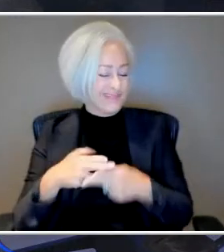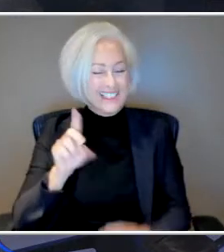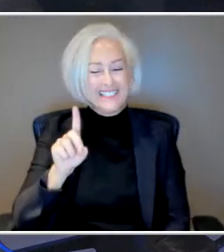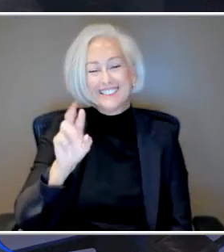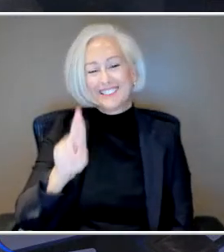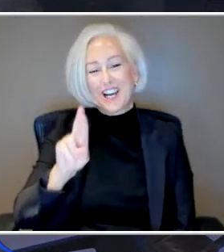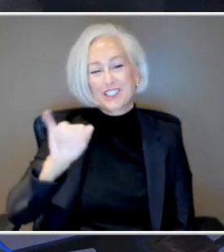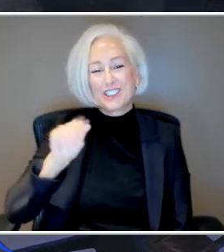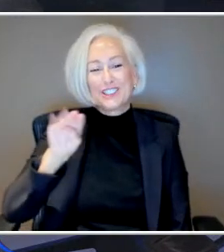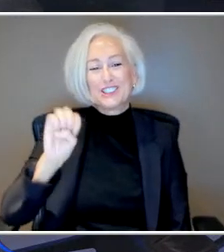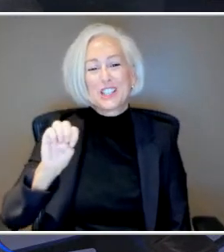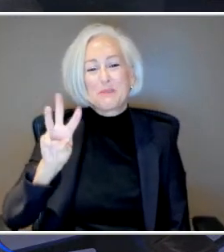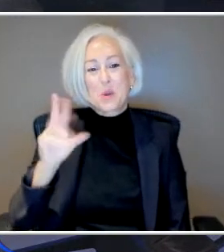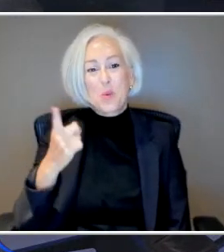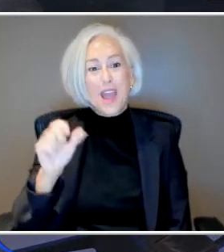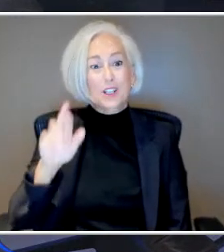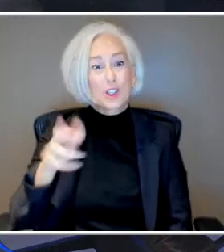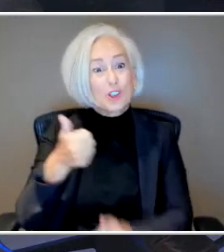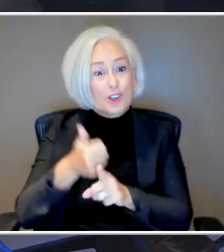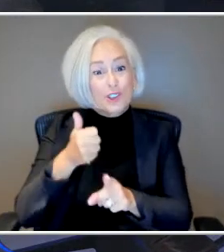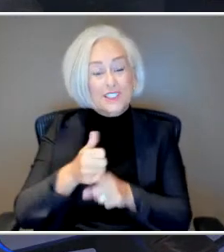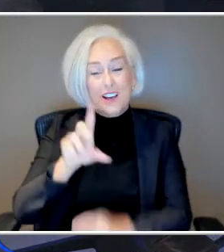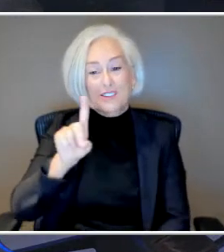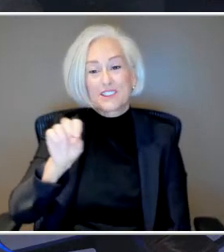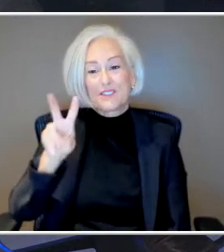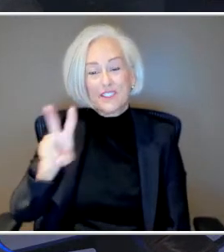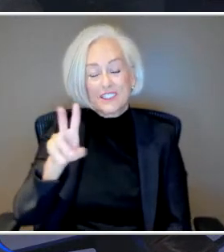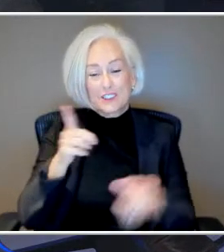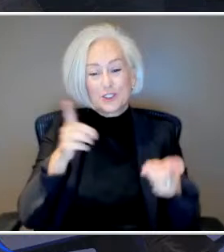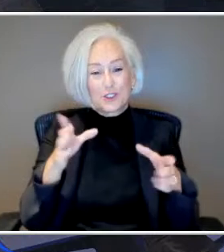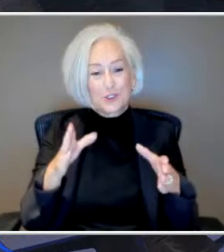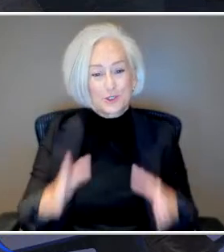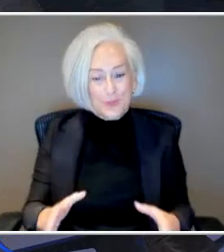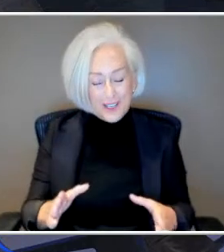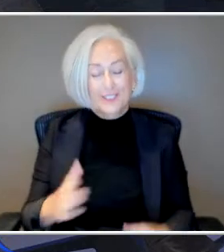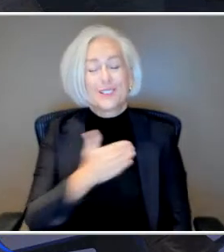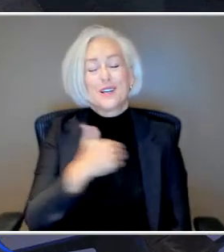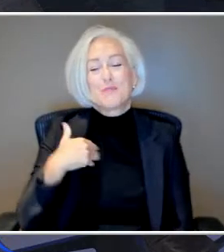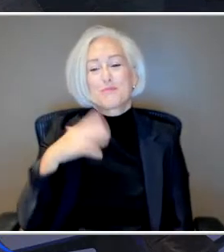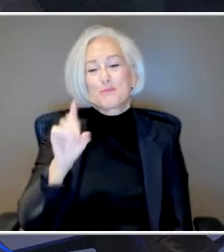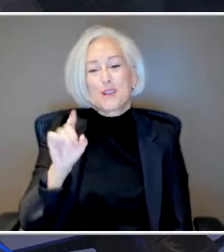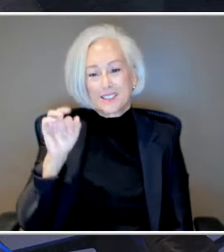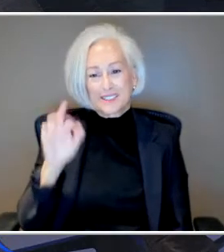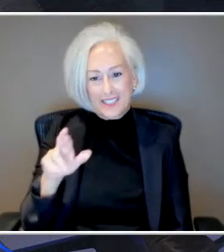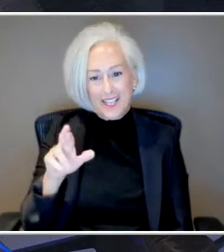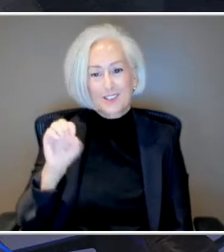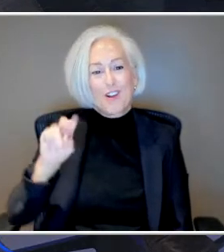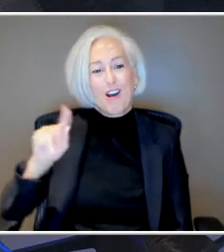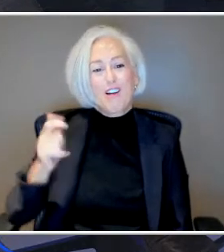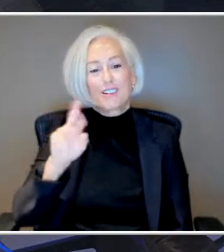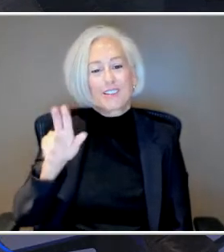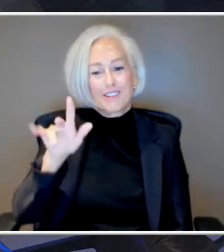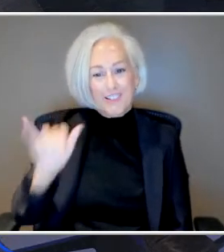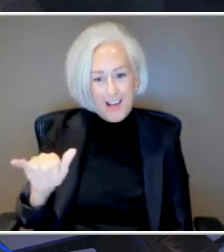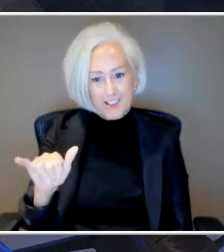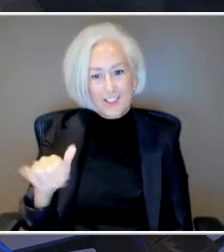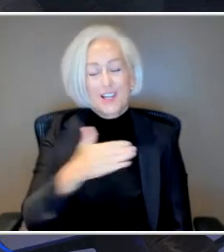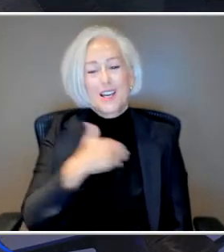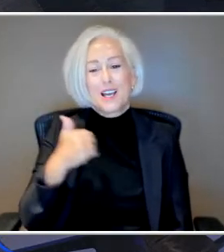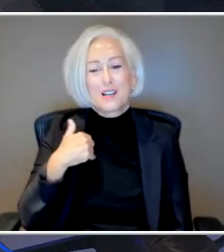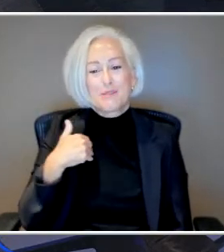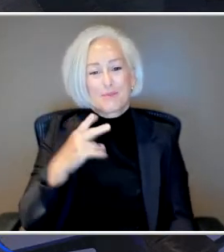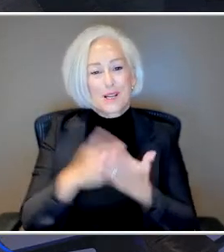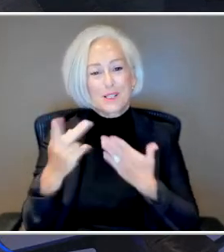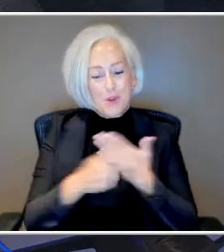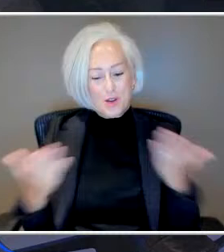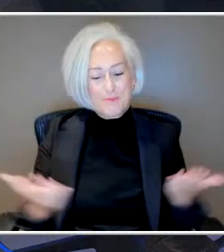She's the Division Director of Breast Surgical Oncology and Director of Breast Program here at the University of Kansas Cancer Center. Hey,